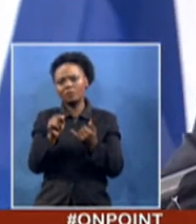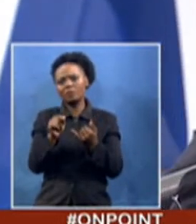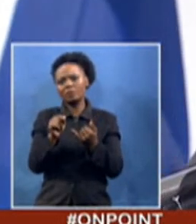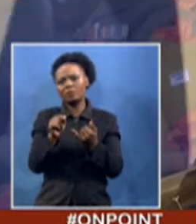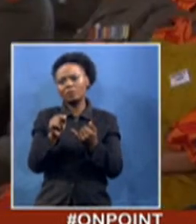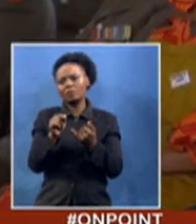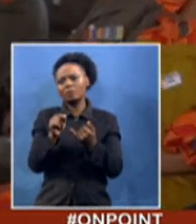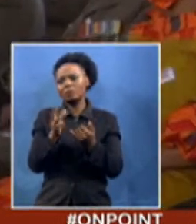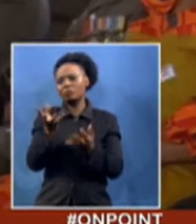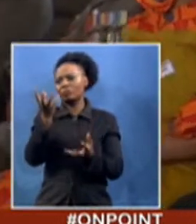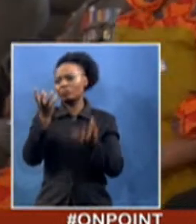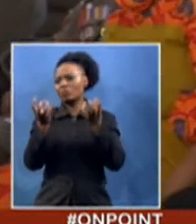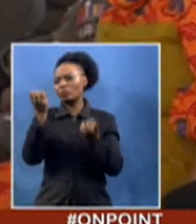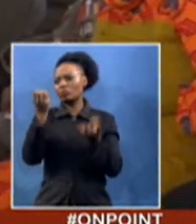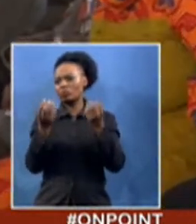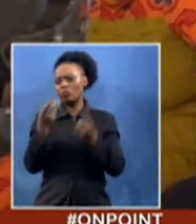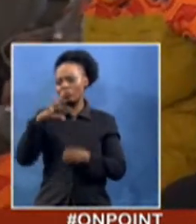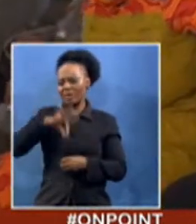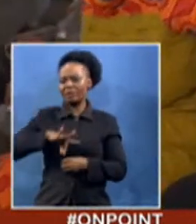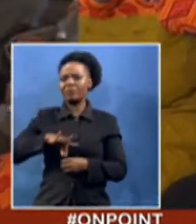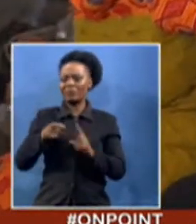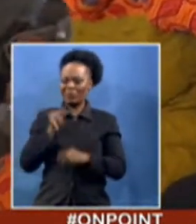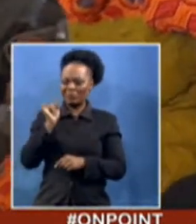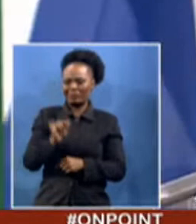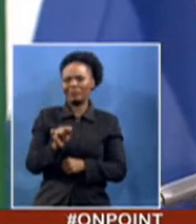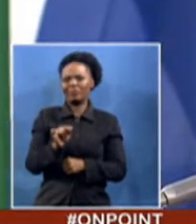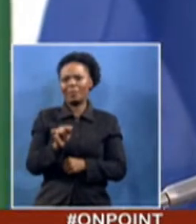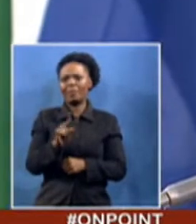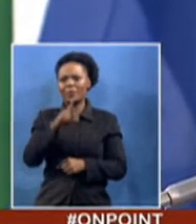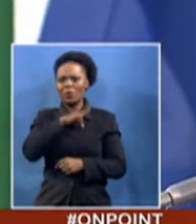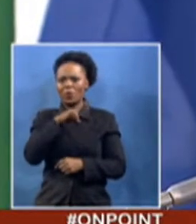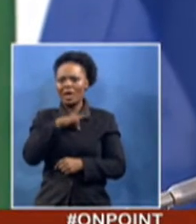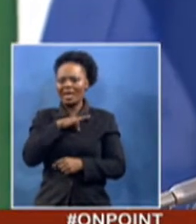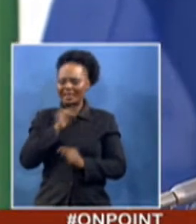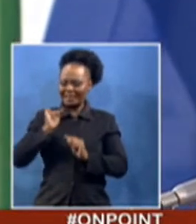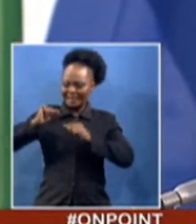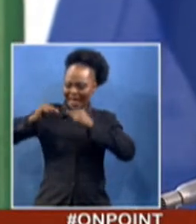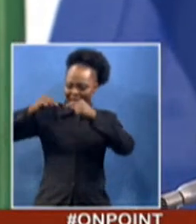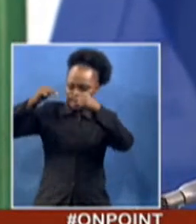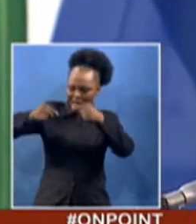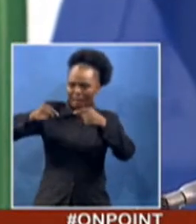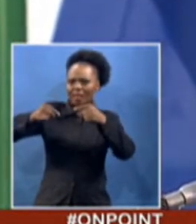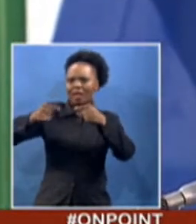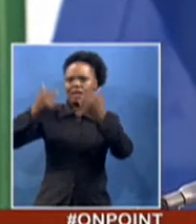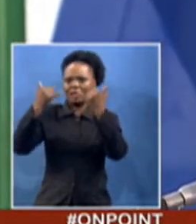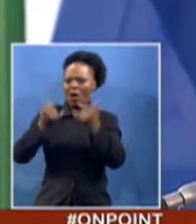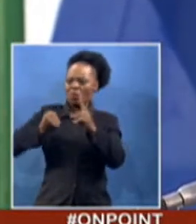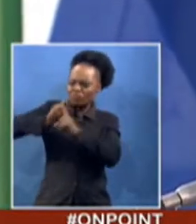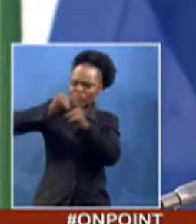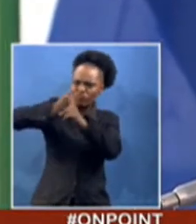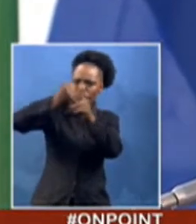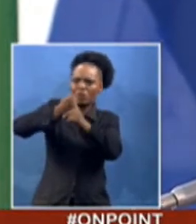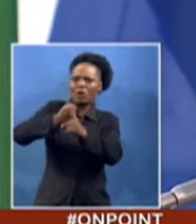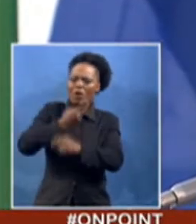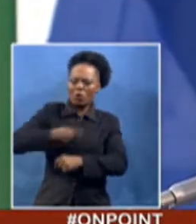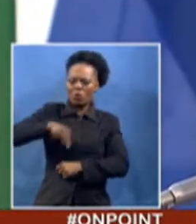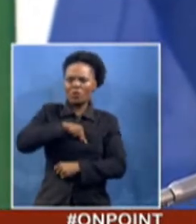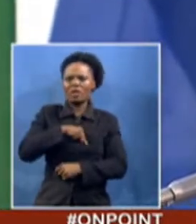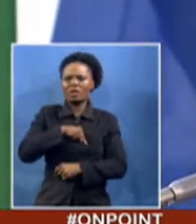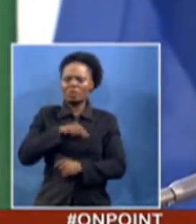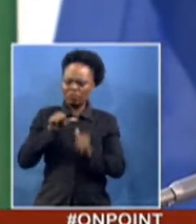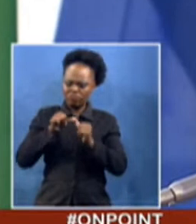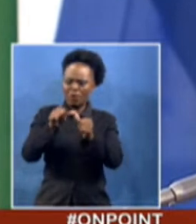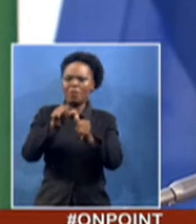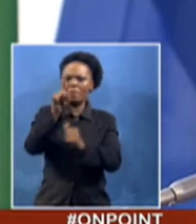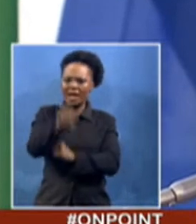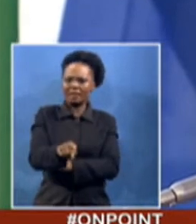And we must respect the struggles that they waged to bring us here. We must take a